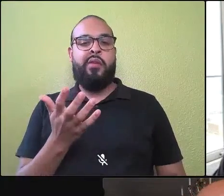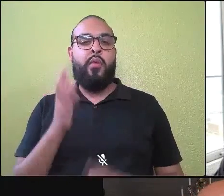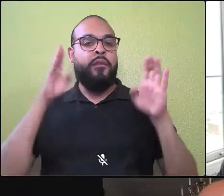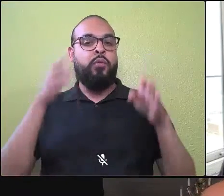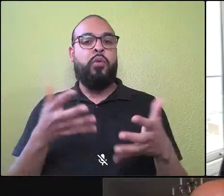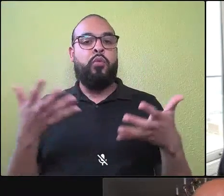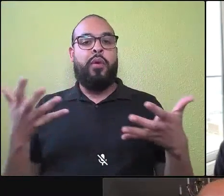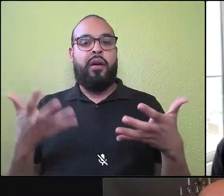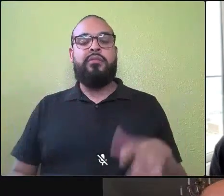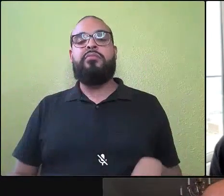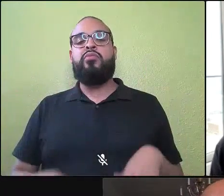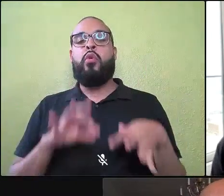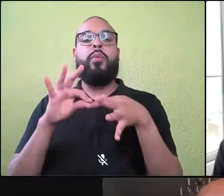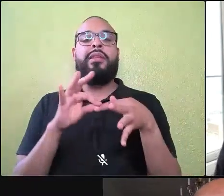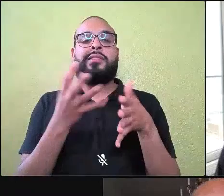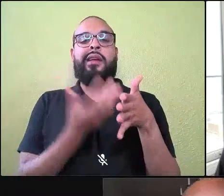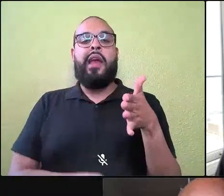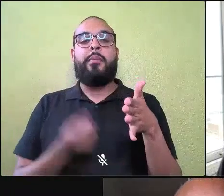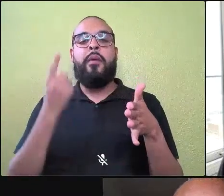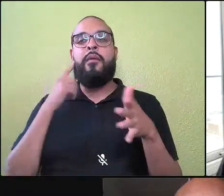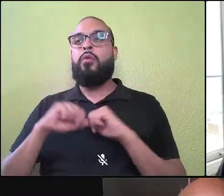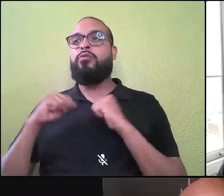diverse founders. Thanks.